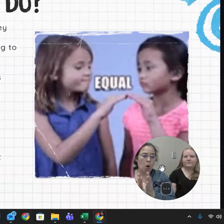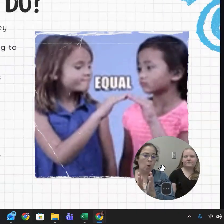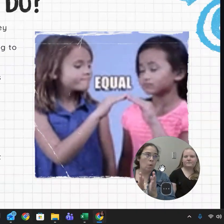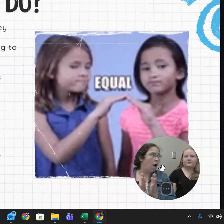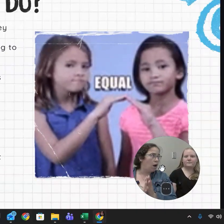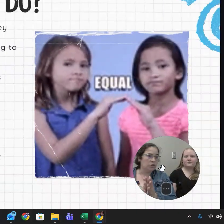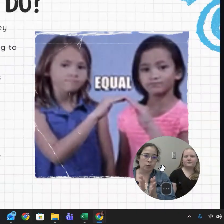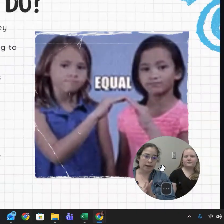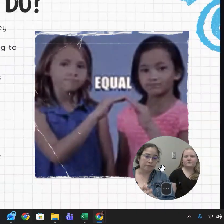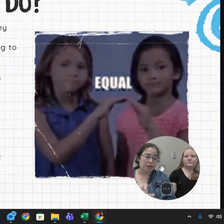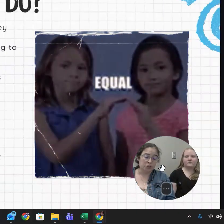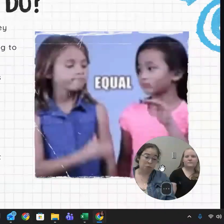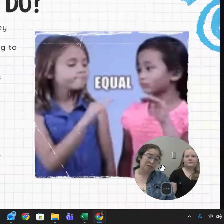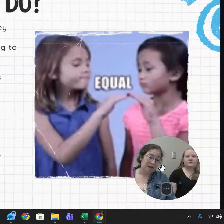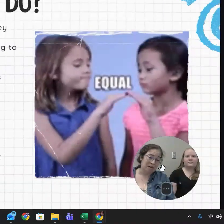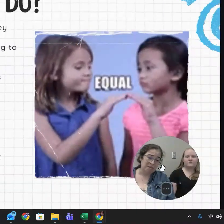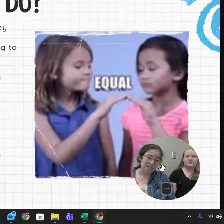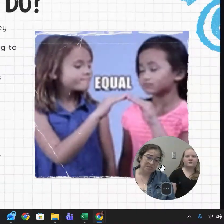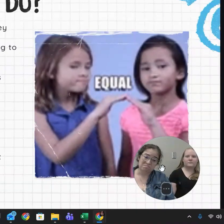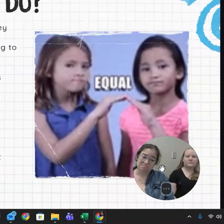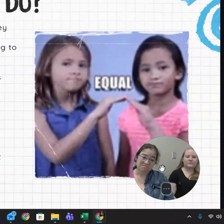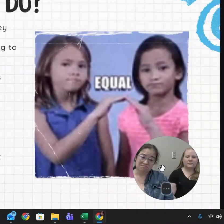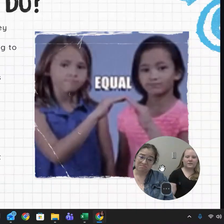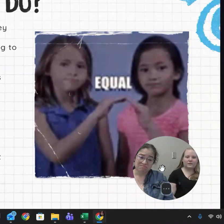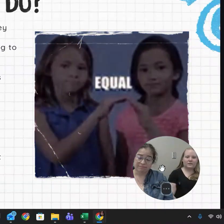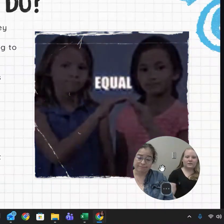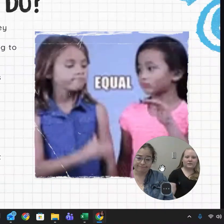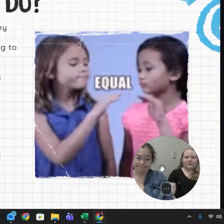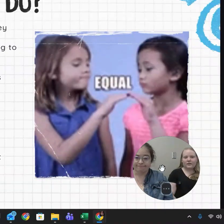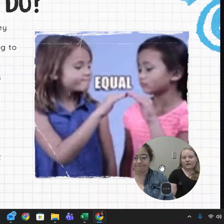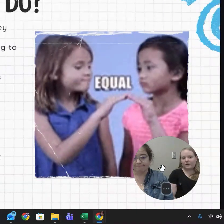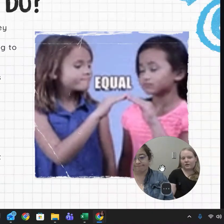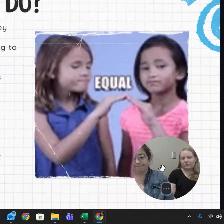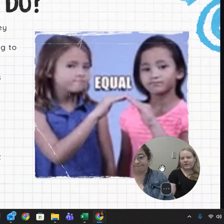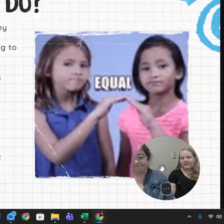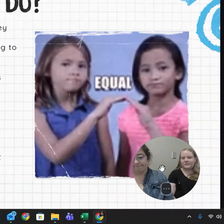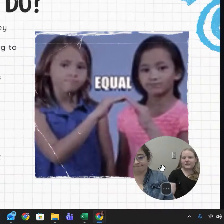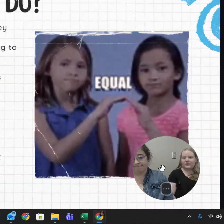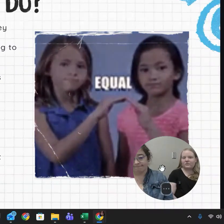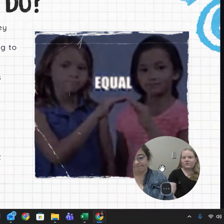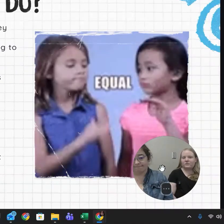cannot hear anything. He gets no auditory information when there's background noise.